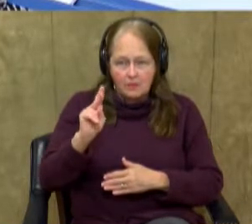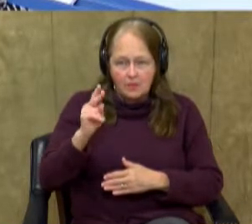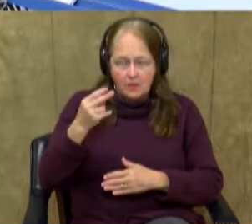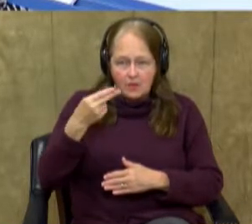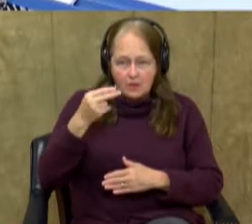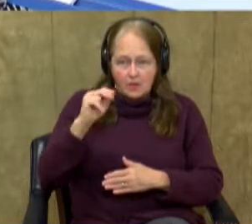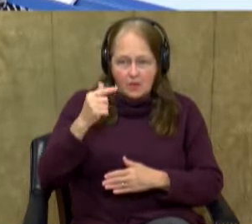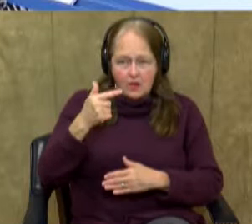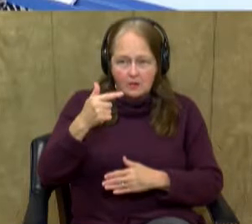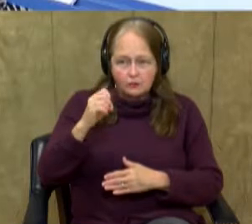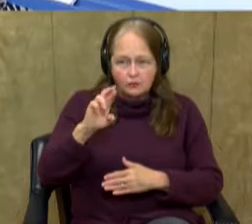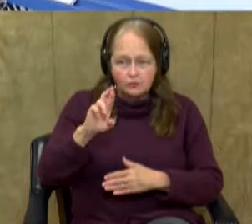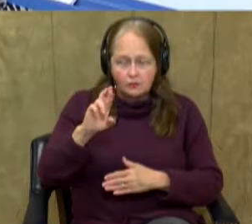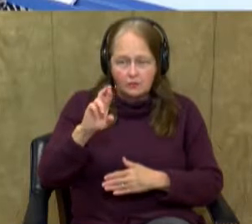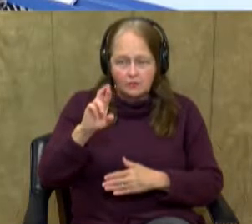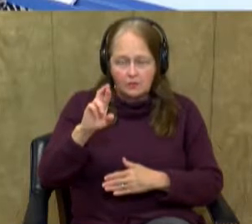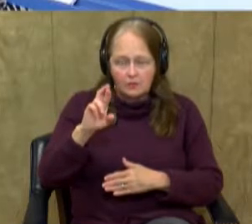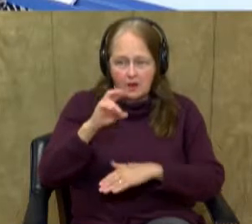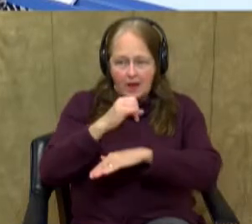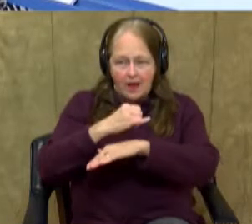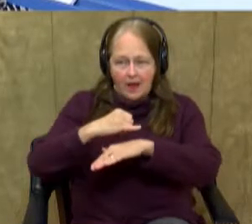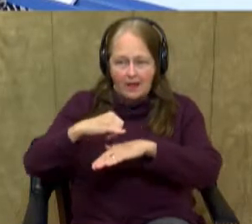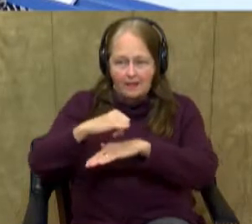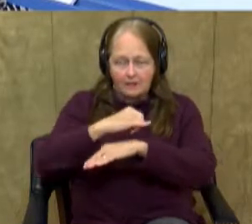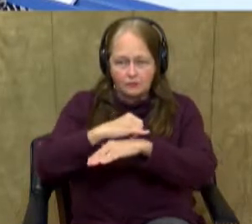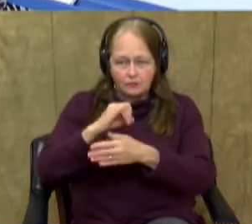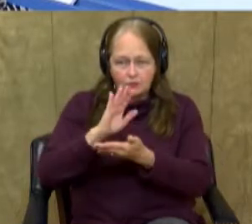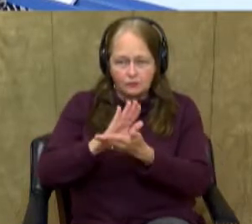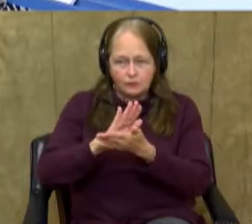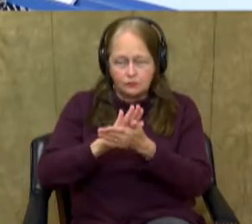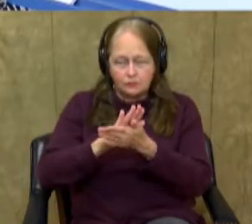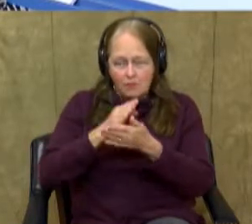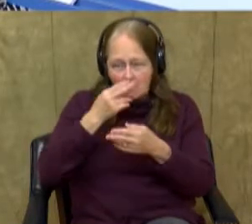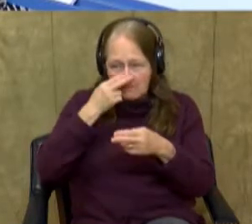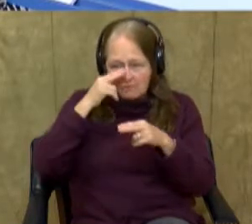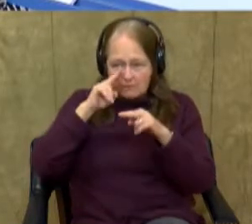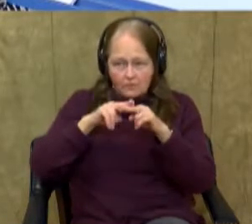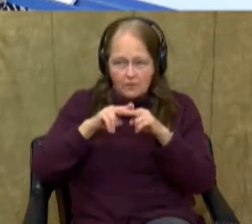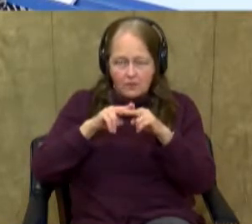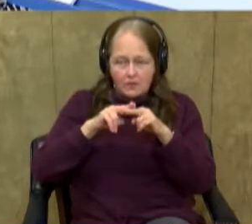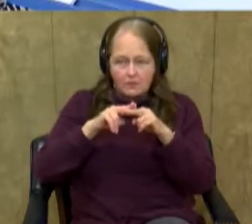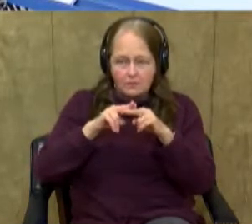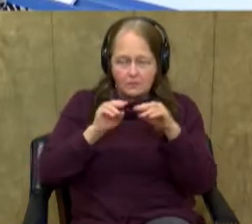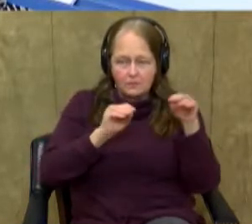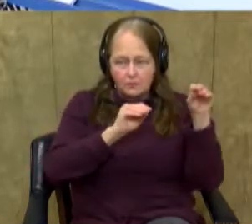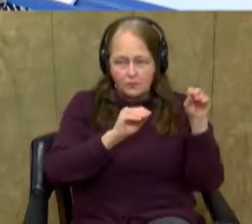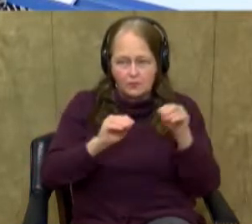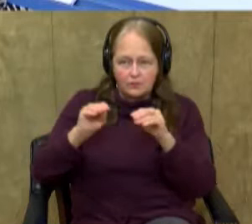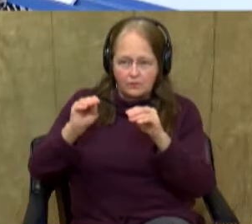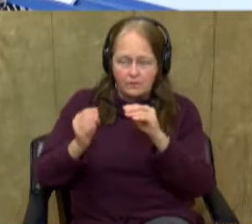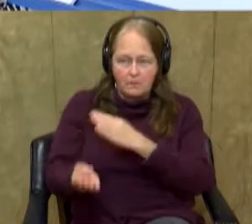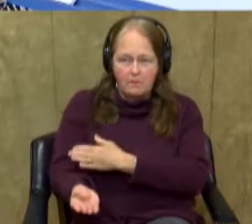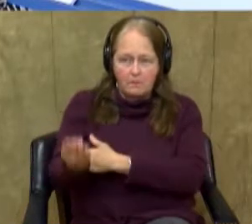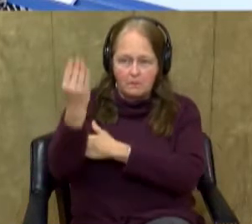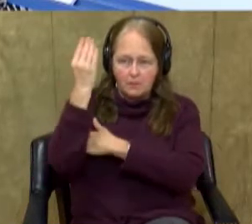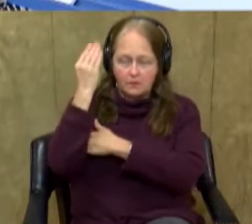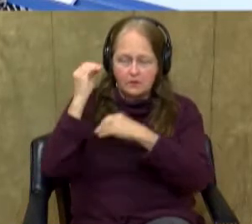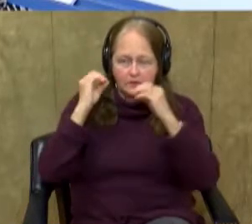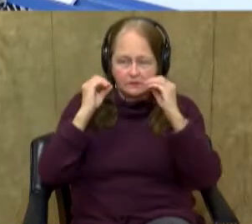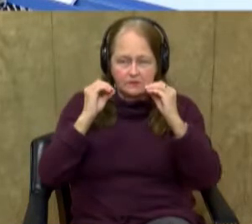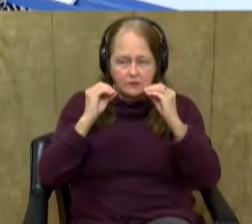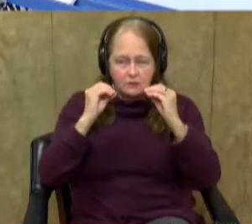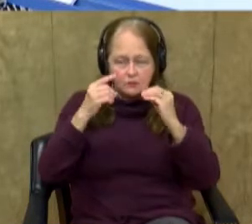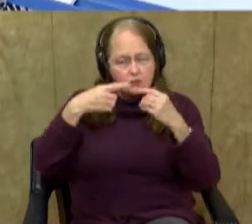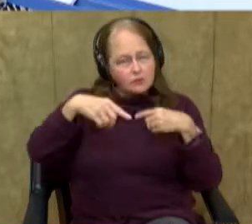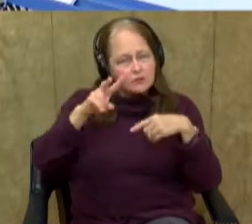Hollanders Island Elementary School, and we're here today to have a fun, moving morning and teach you a little bit of something that you might